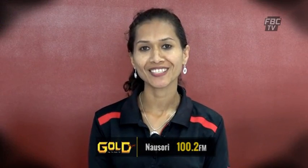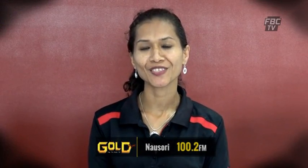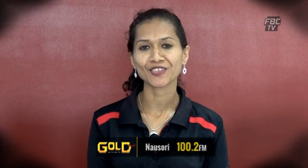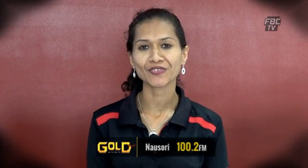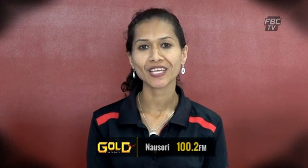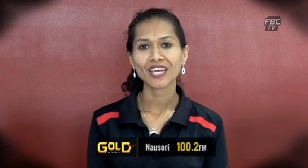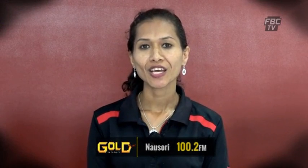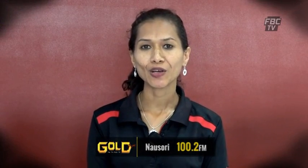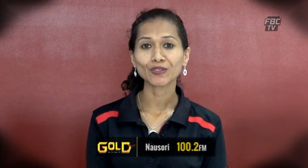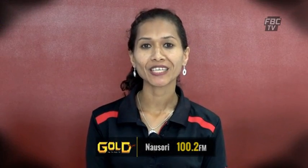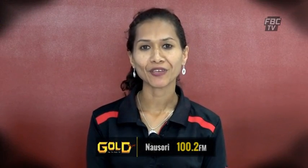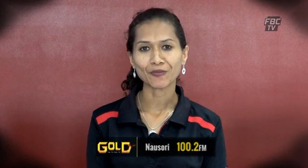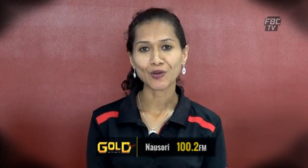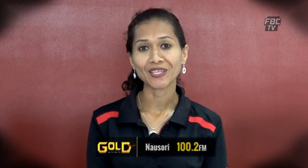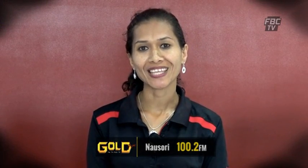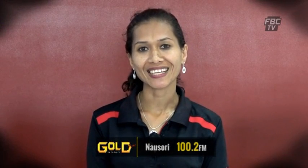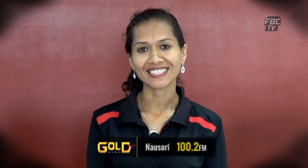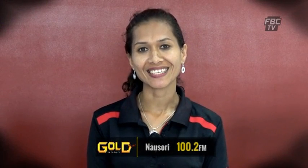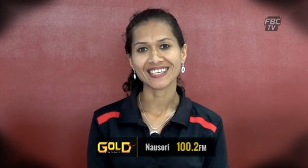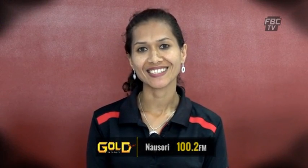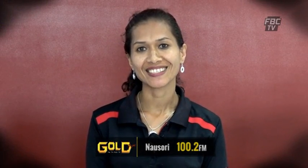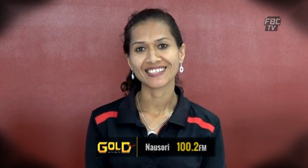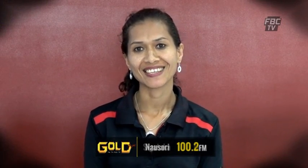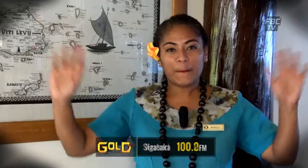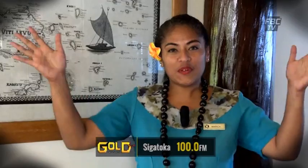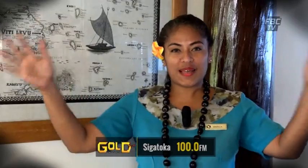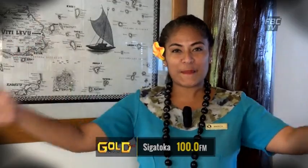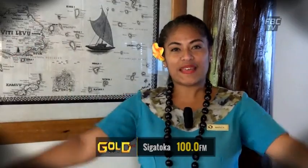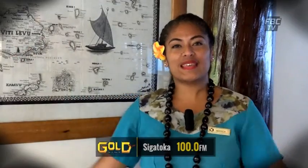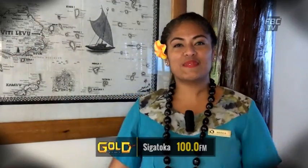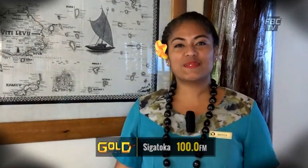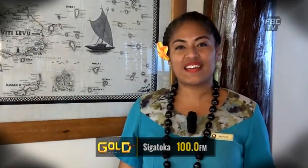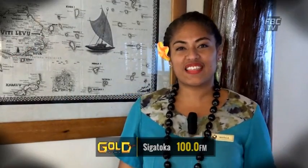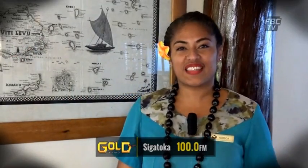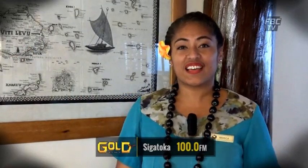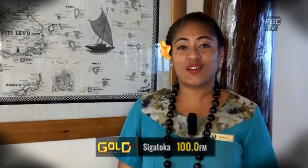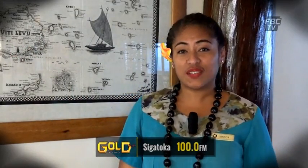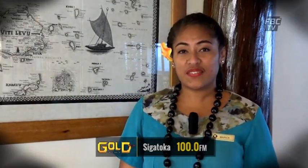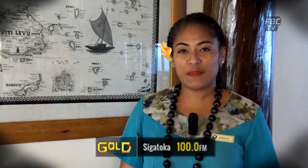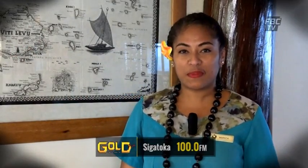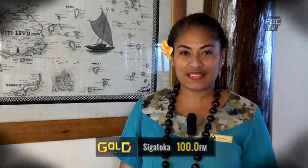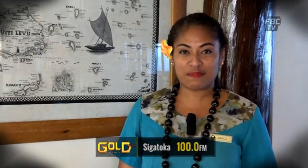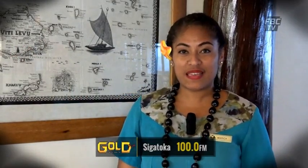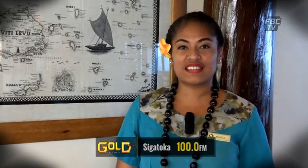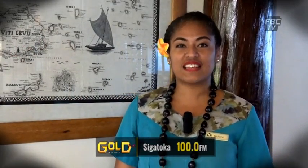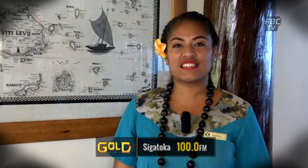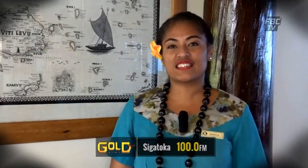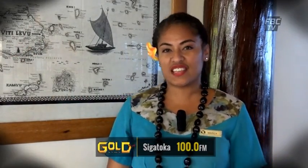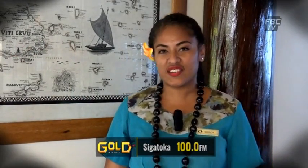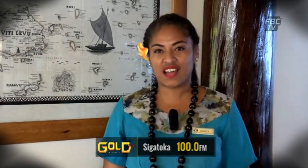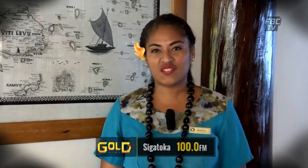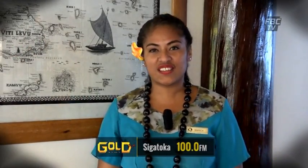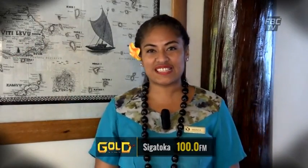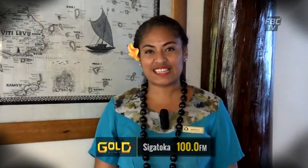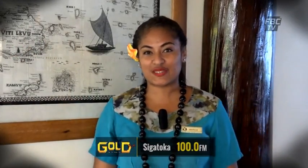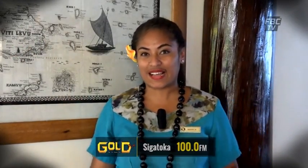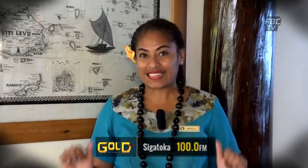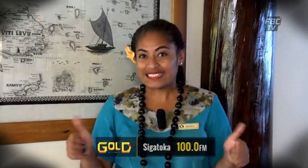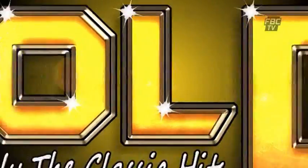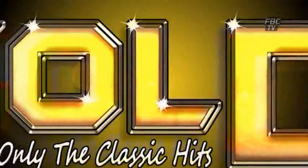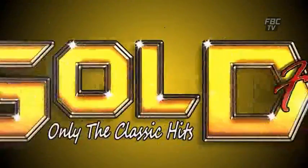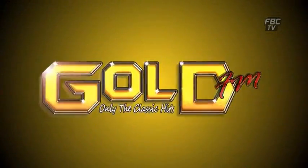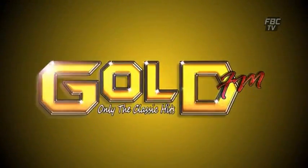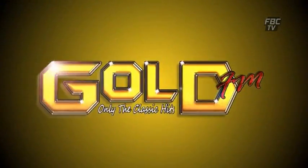FM here in Nosuri. Gold FM, only the classic hits. Bula, my name is Mariva. Gold FM plays the best classics here in Outrigger,